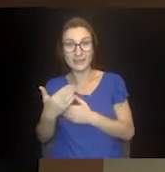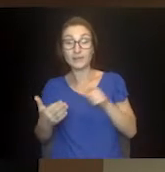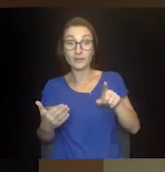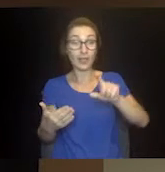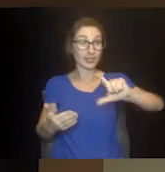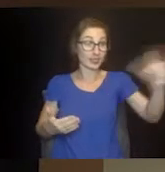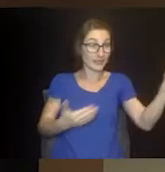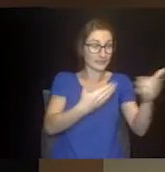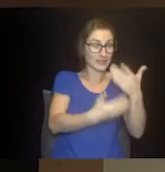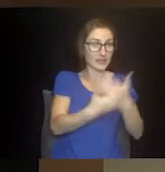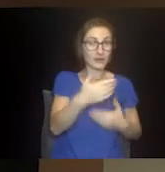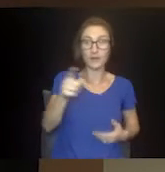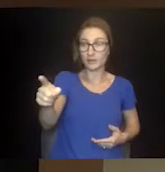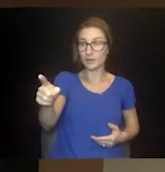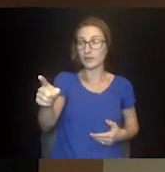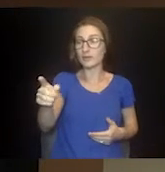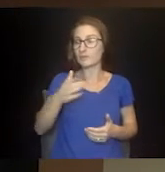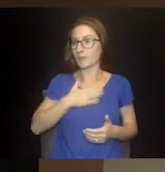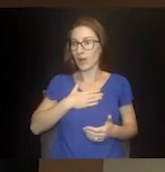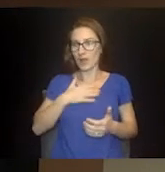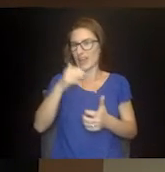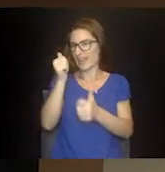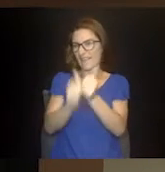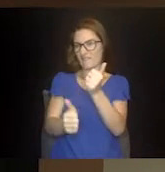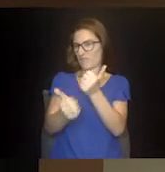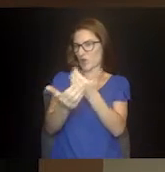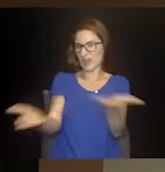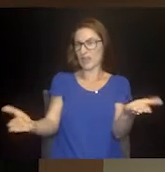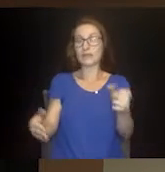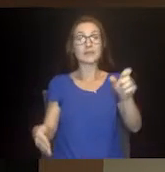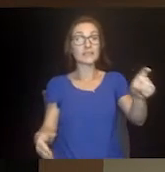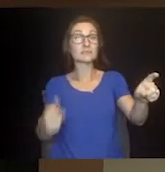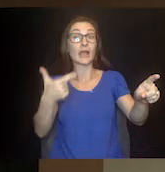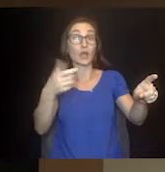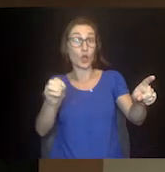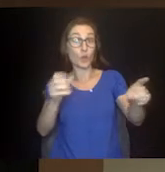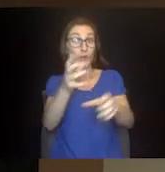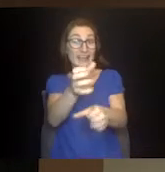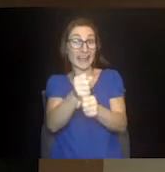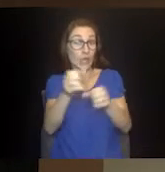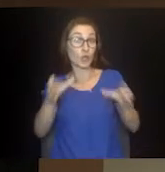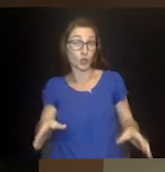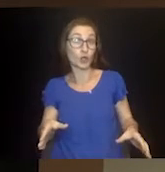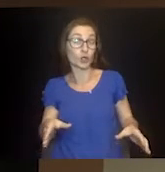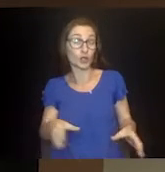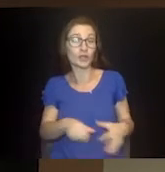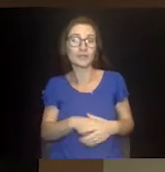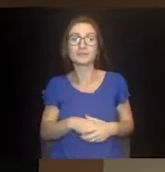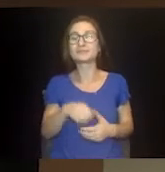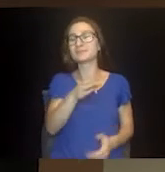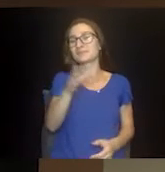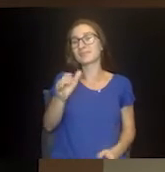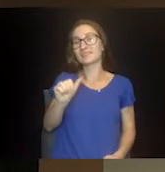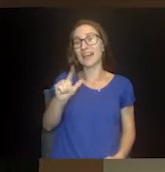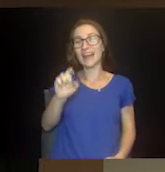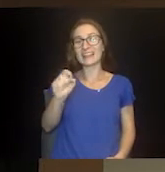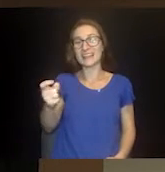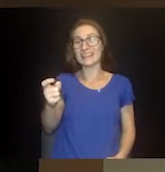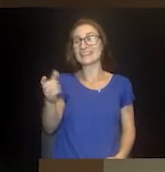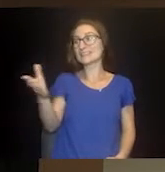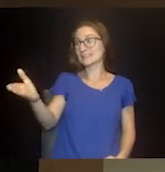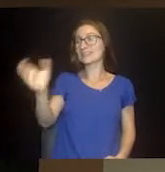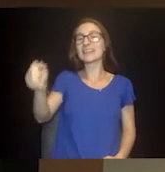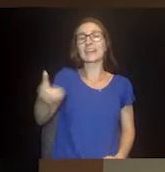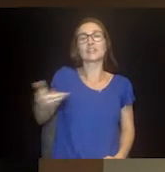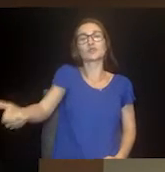my right hand. He's my left hand. He's my every whatever, and he's my go-getter. There you go.